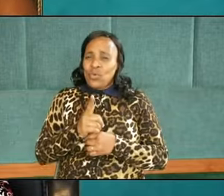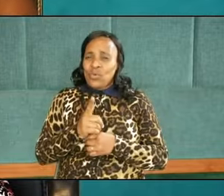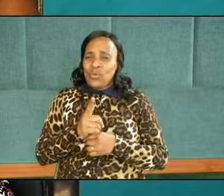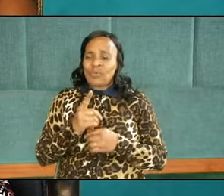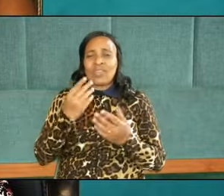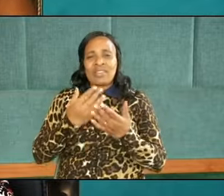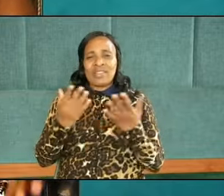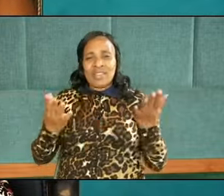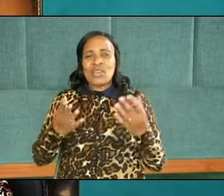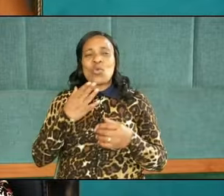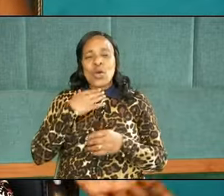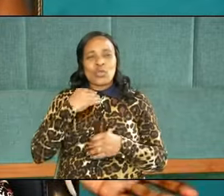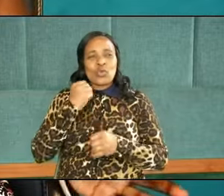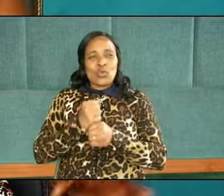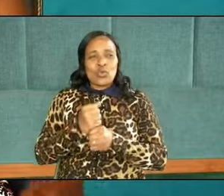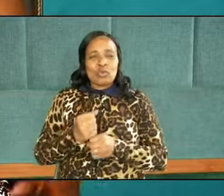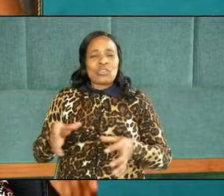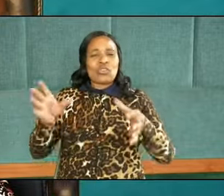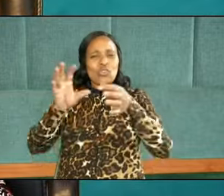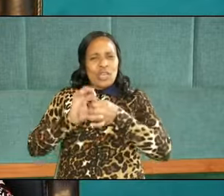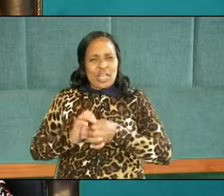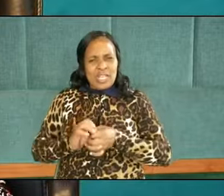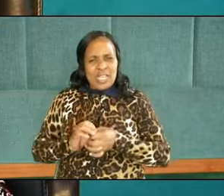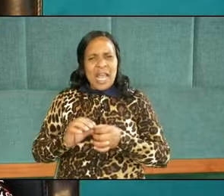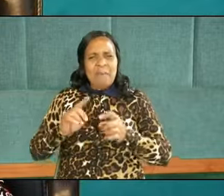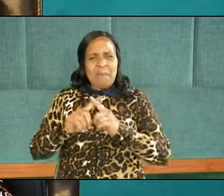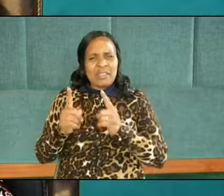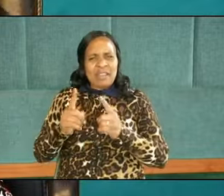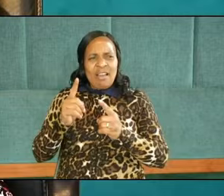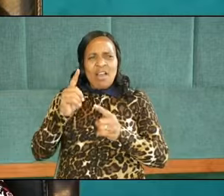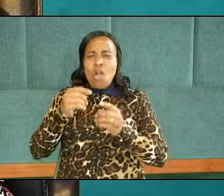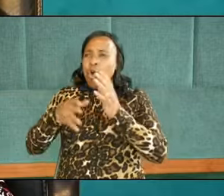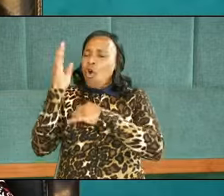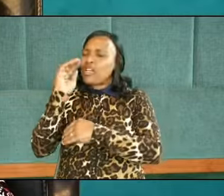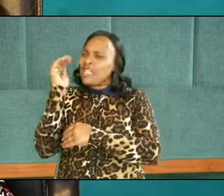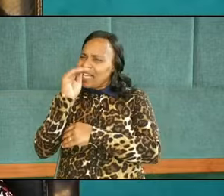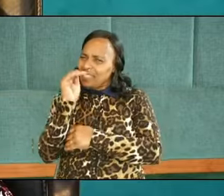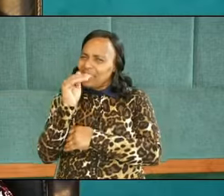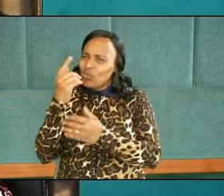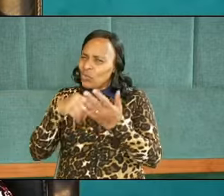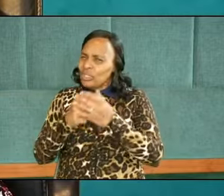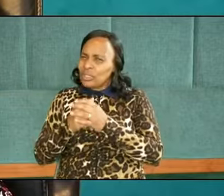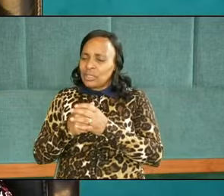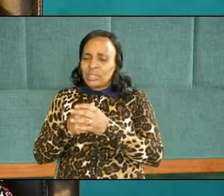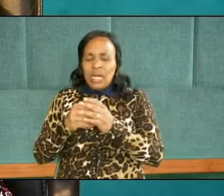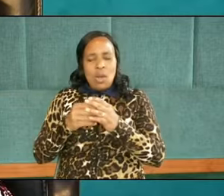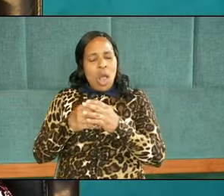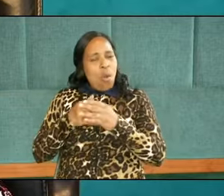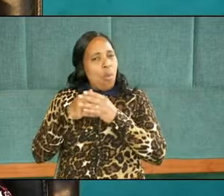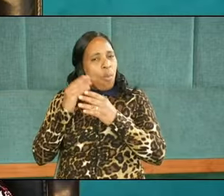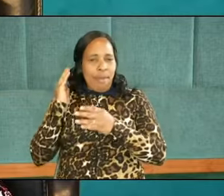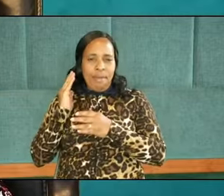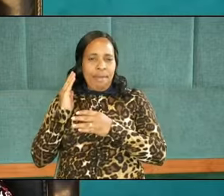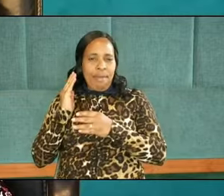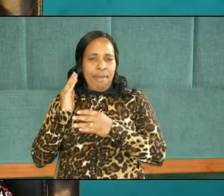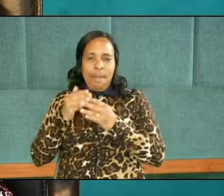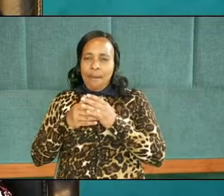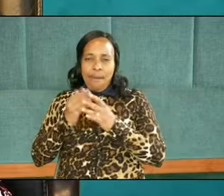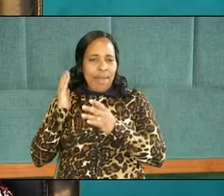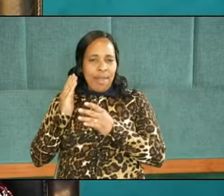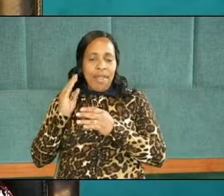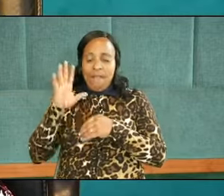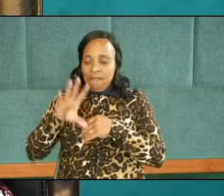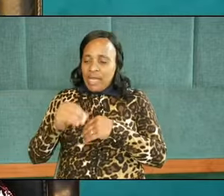The thing you'd like to do is join them, but what God is asking people to do is to just walk away and pretend they're not there.